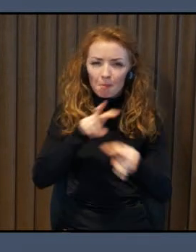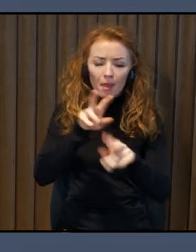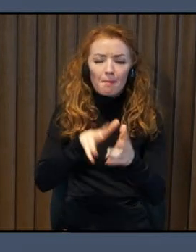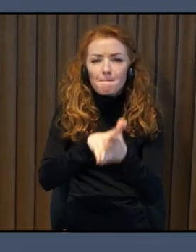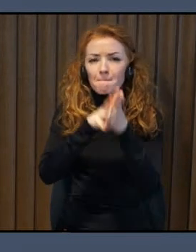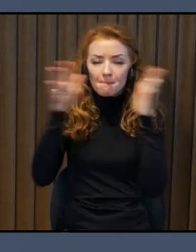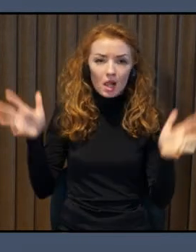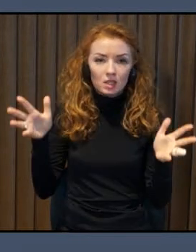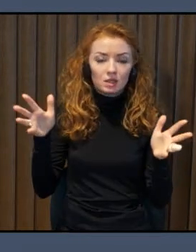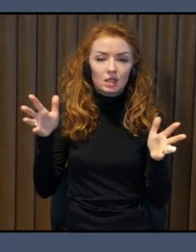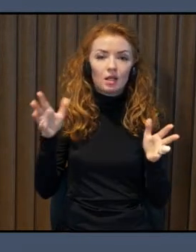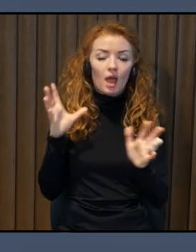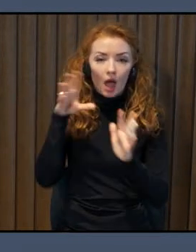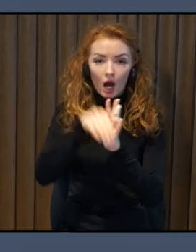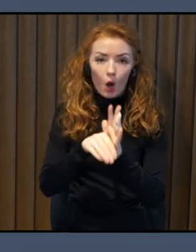there.